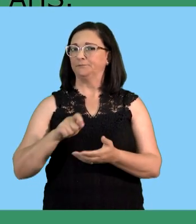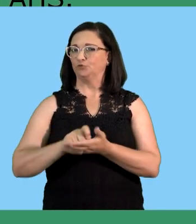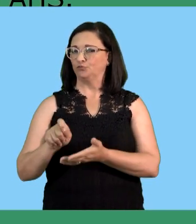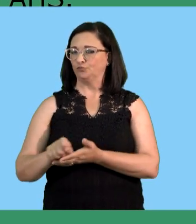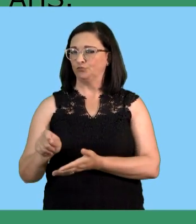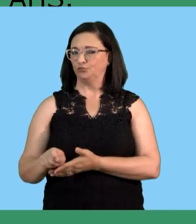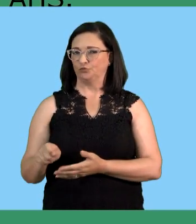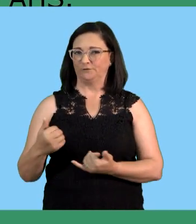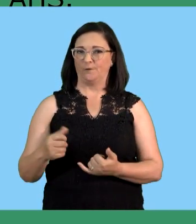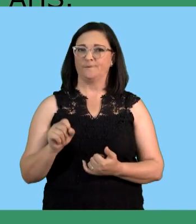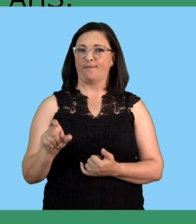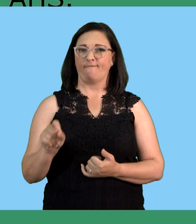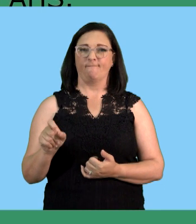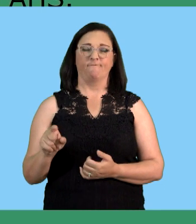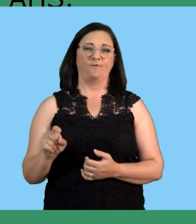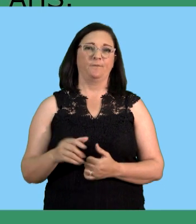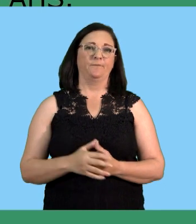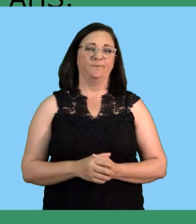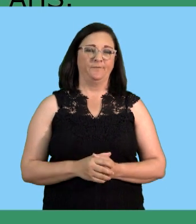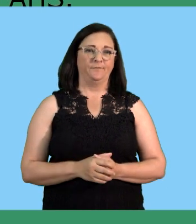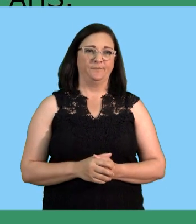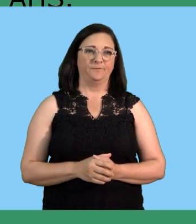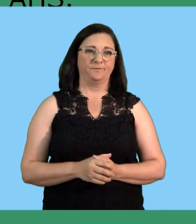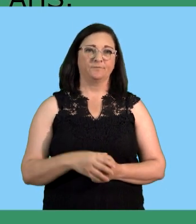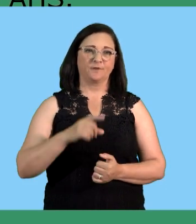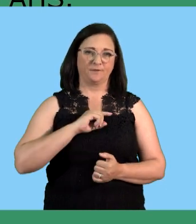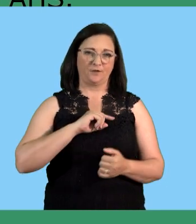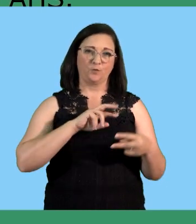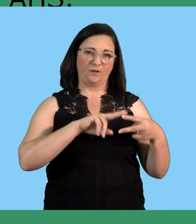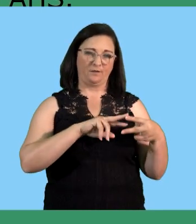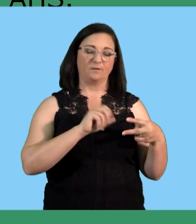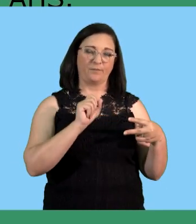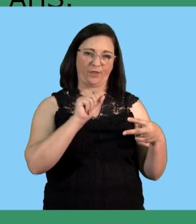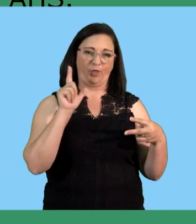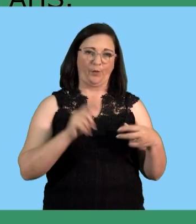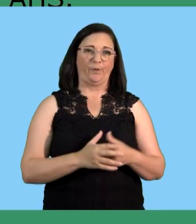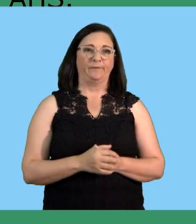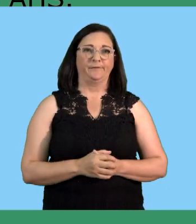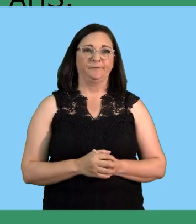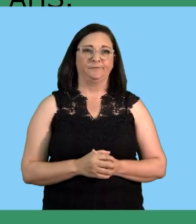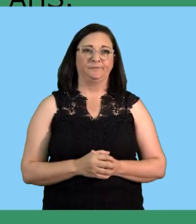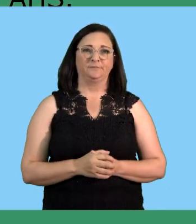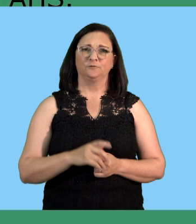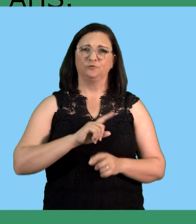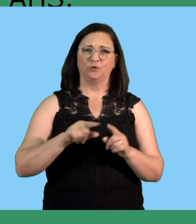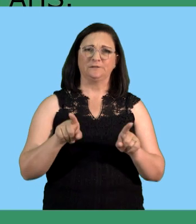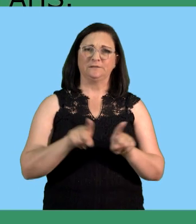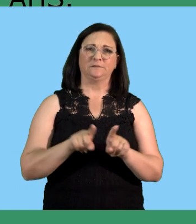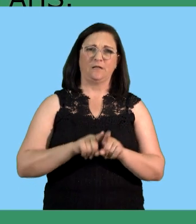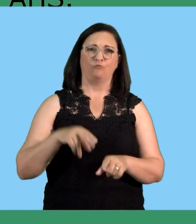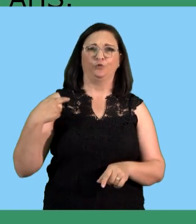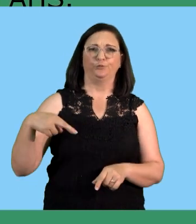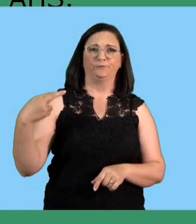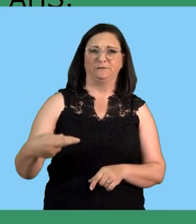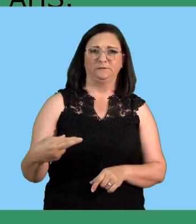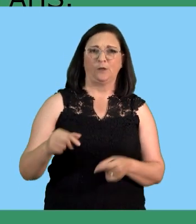you have already quoted in question 1A. So you need to be very mindful of that you don't find yourself repeating the